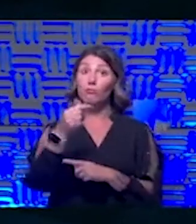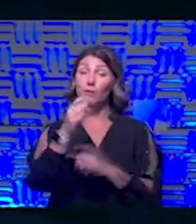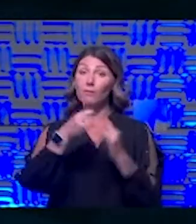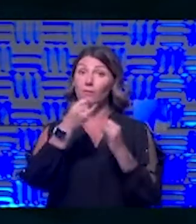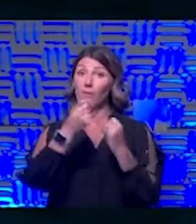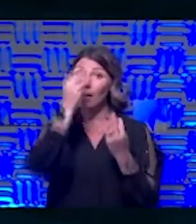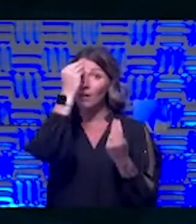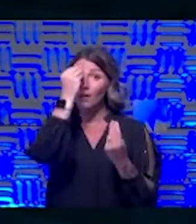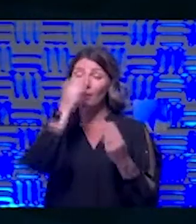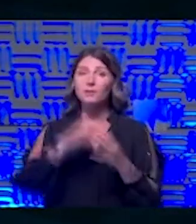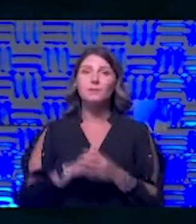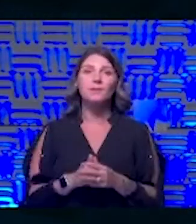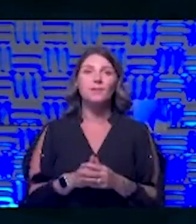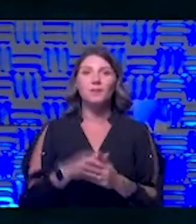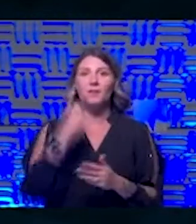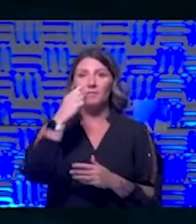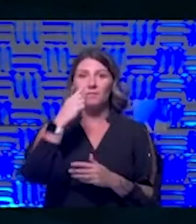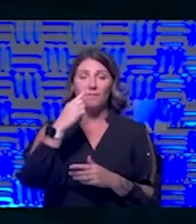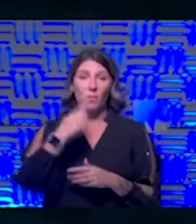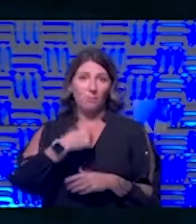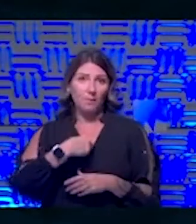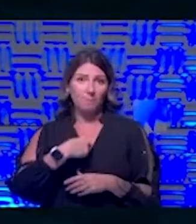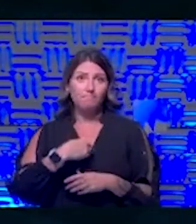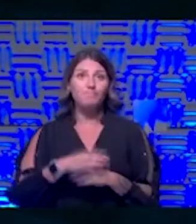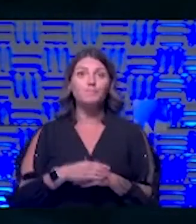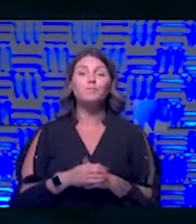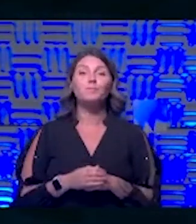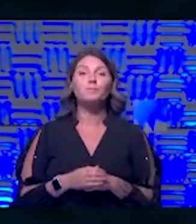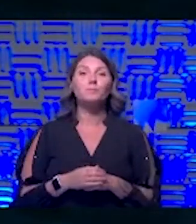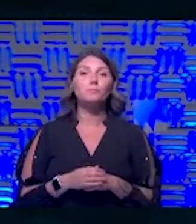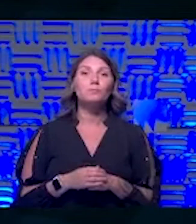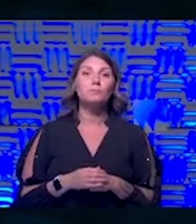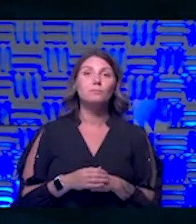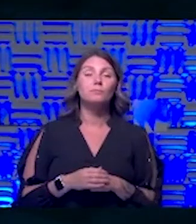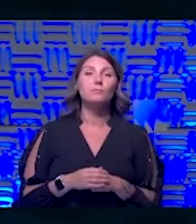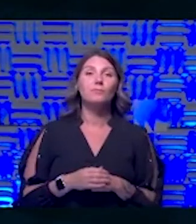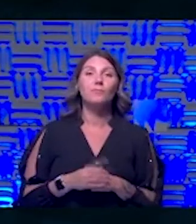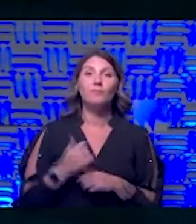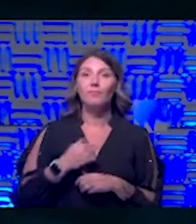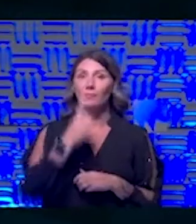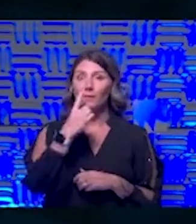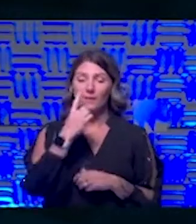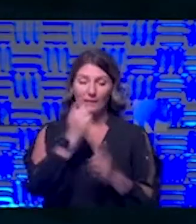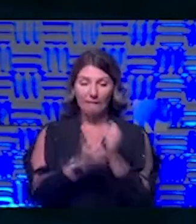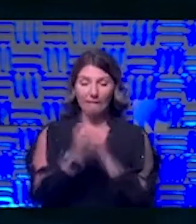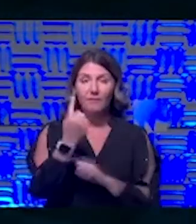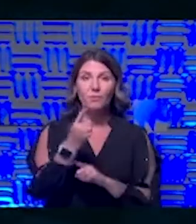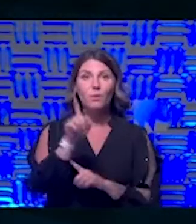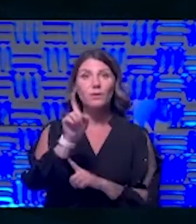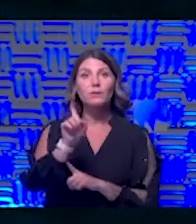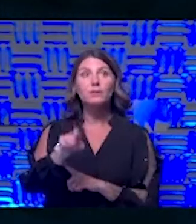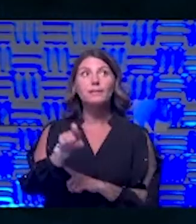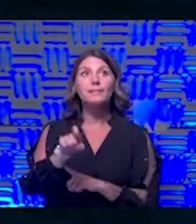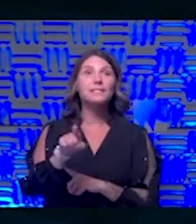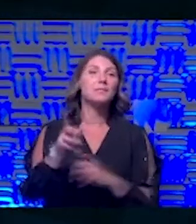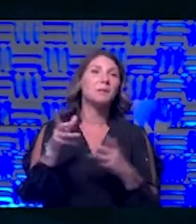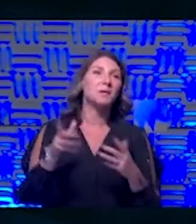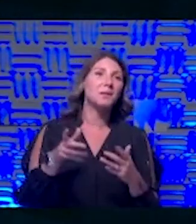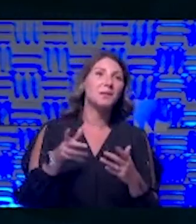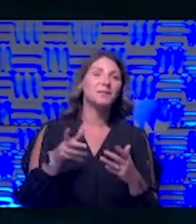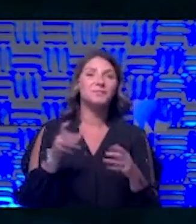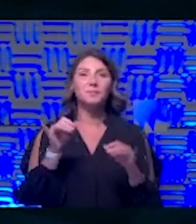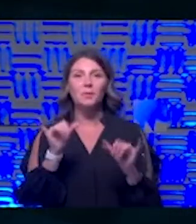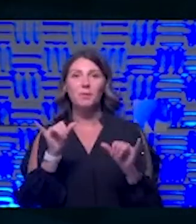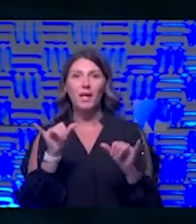For me, I'm just going to say that I think everybody needs to remain, as much as we're